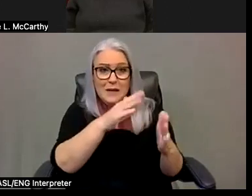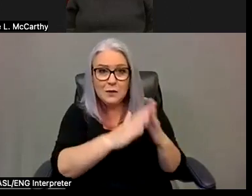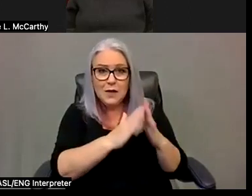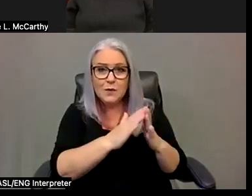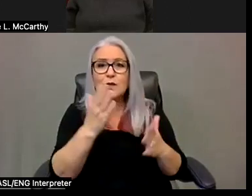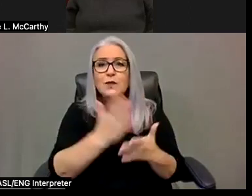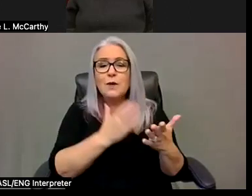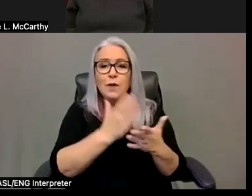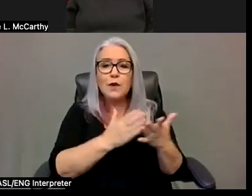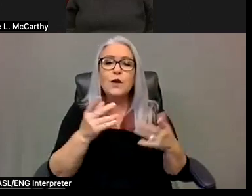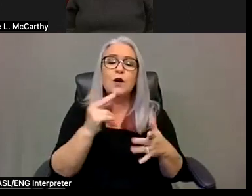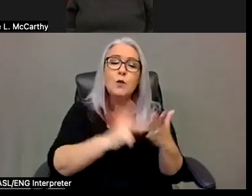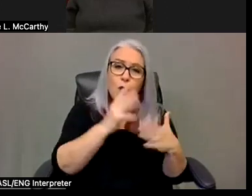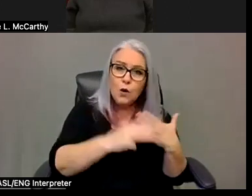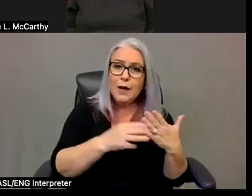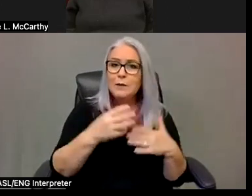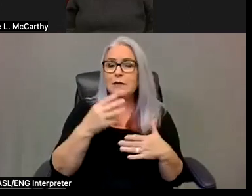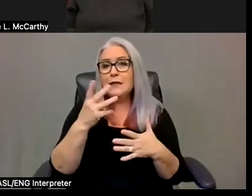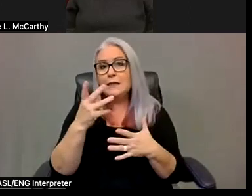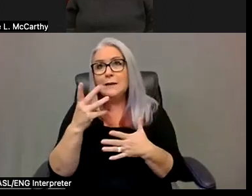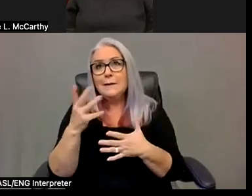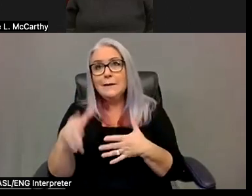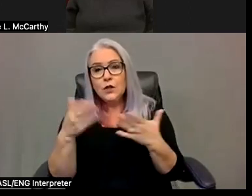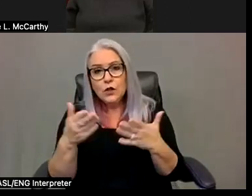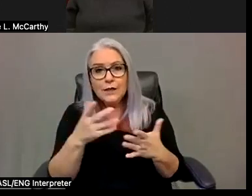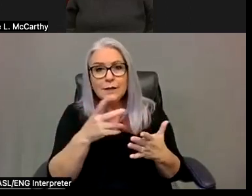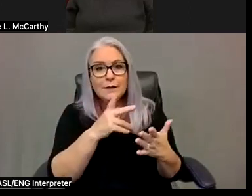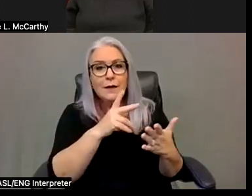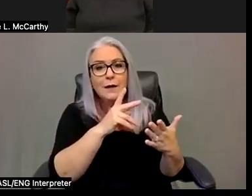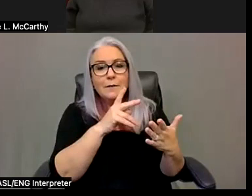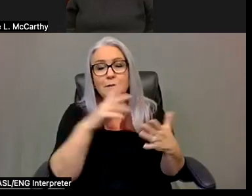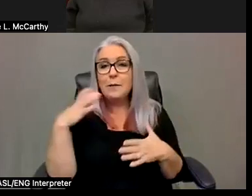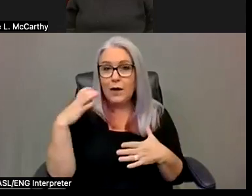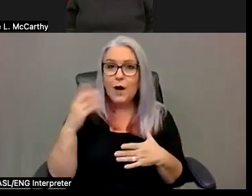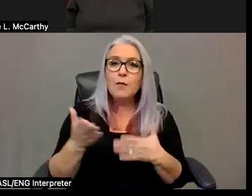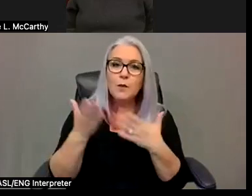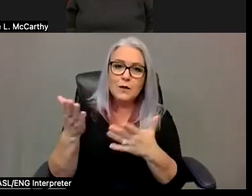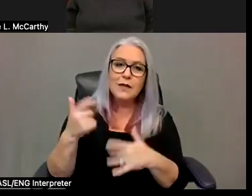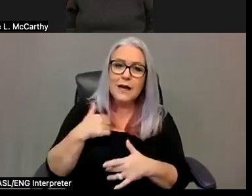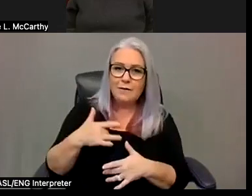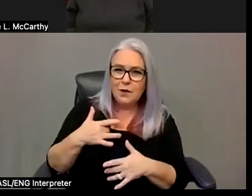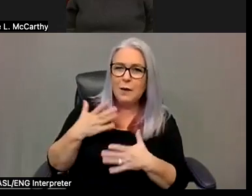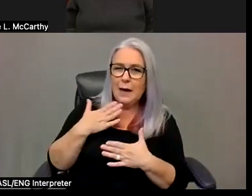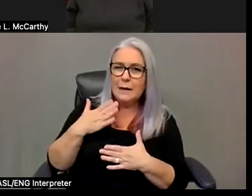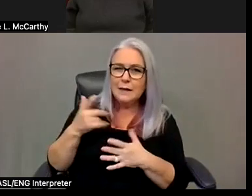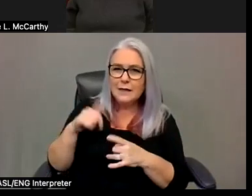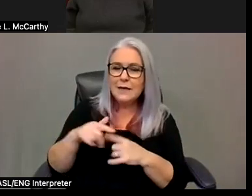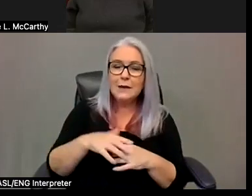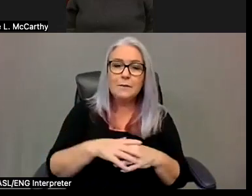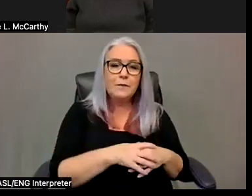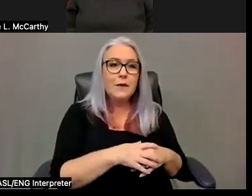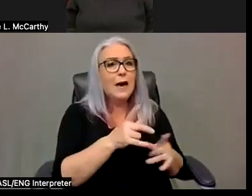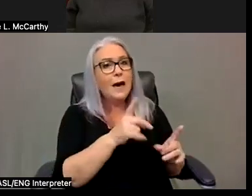policies that the current board and the current mayor are proposing. Thank you. Again, I apologize. As you might imagine, No, with no